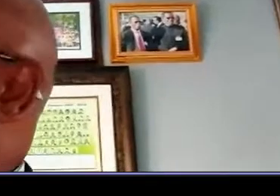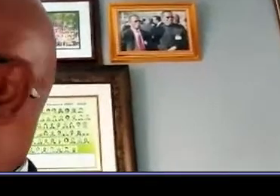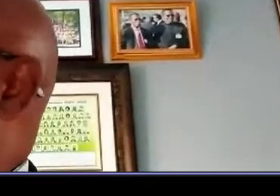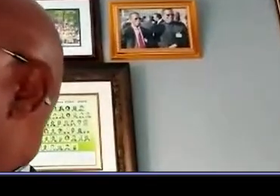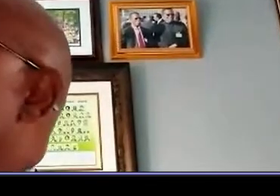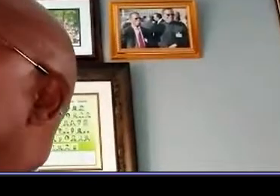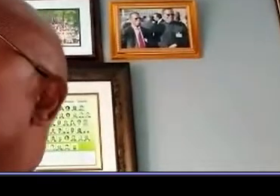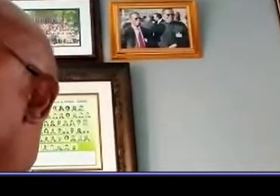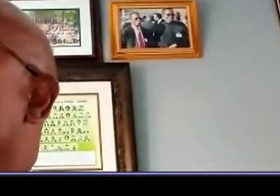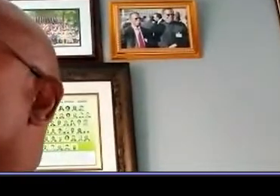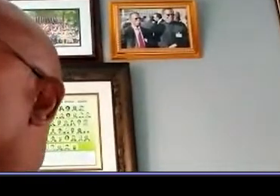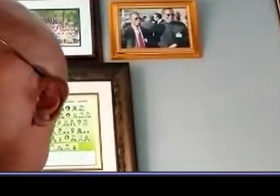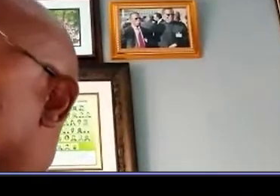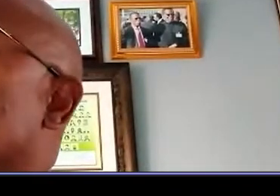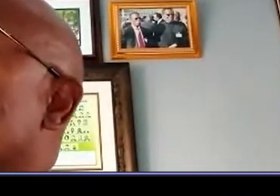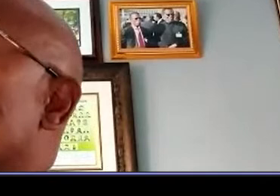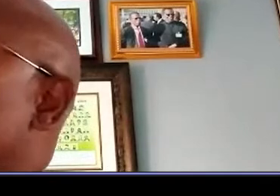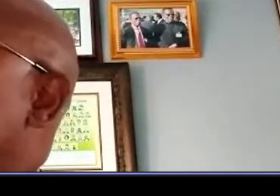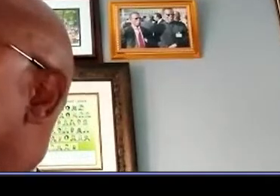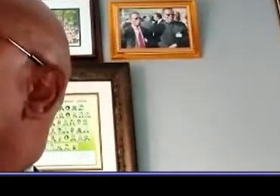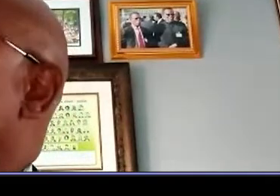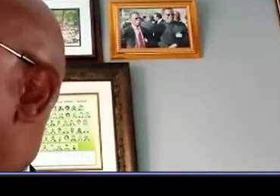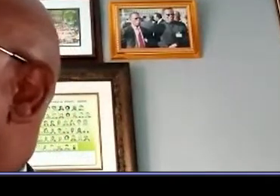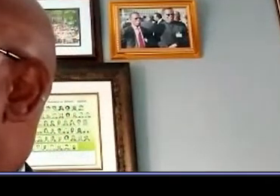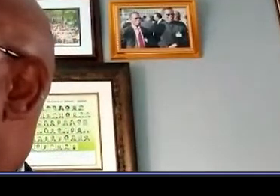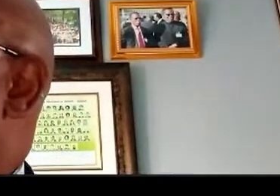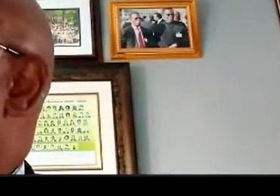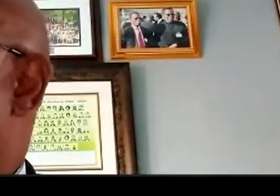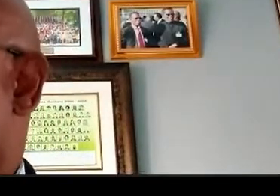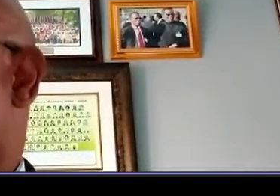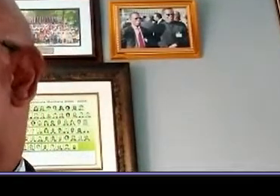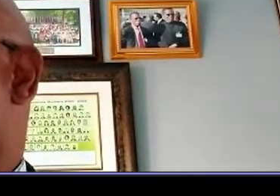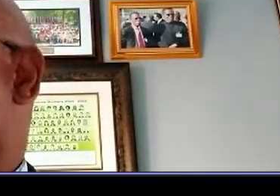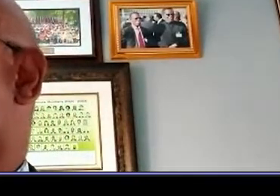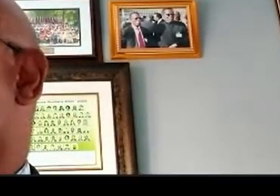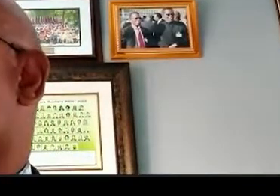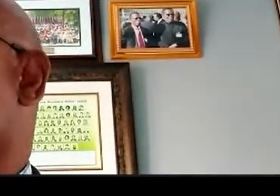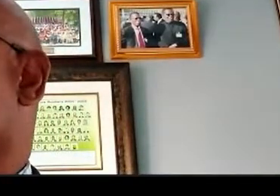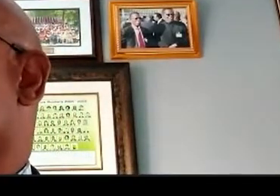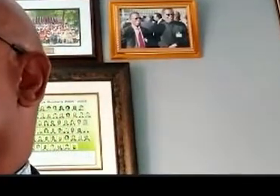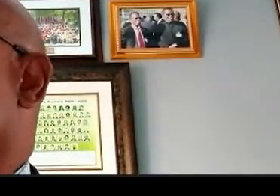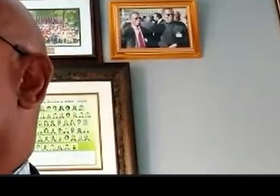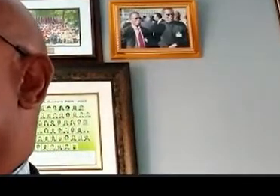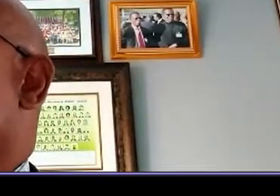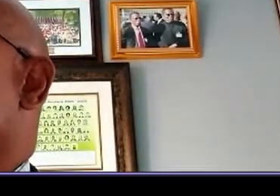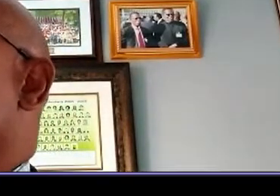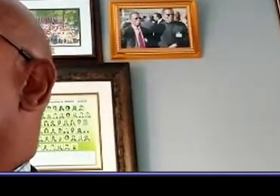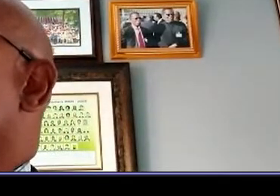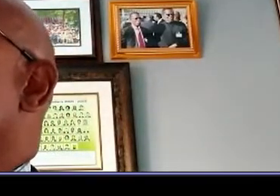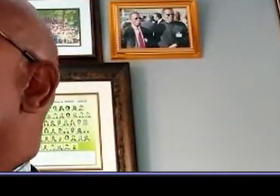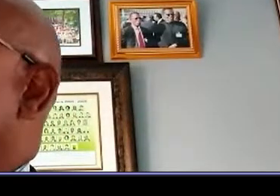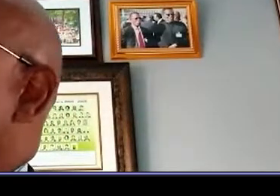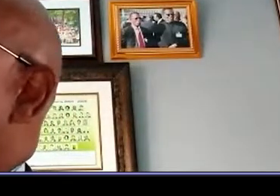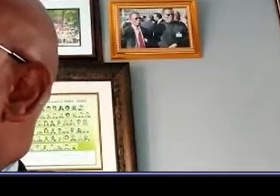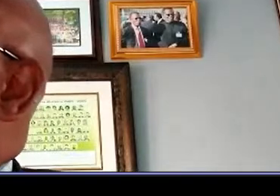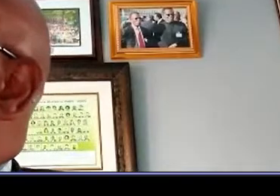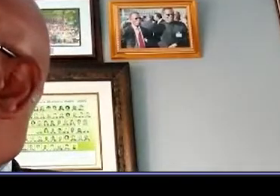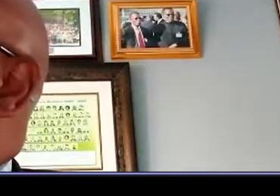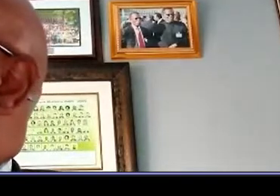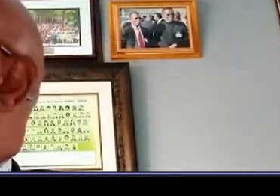the very serious crisis of housing or human settlements in South Africa. Linda